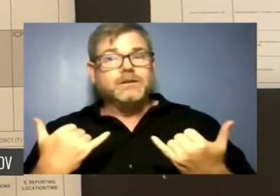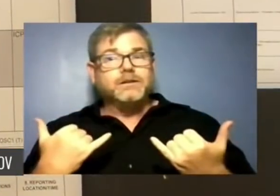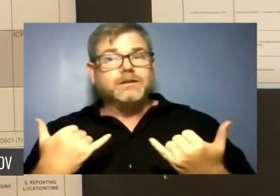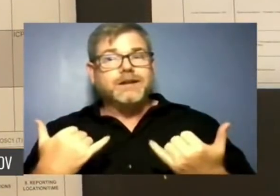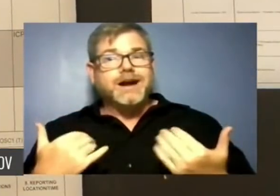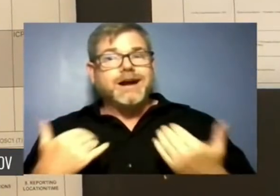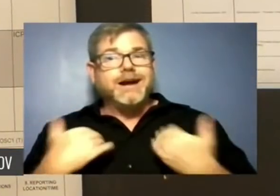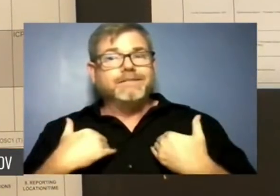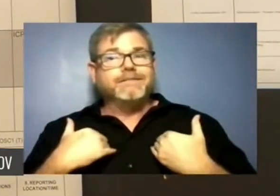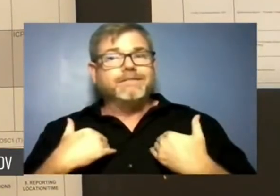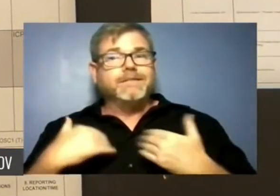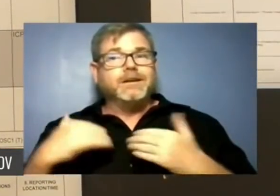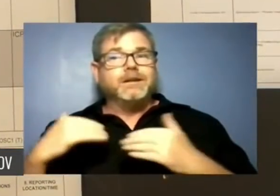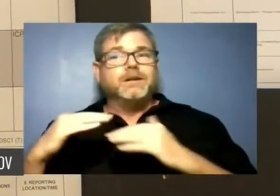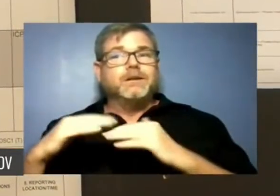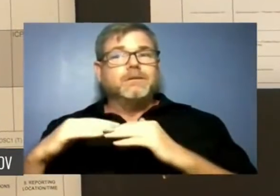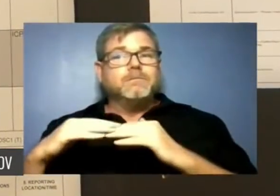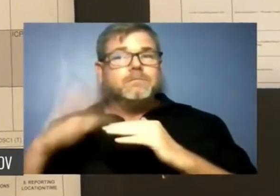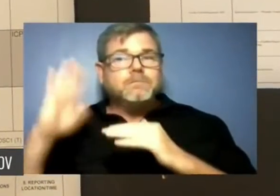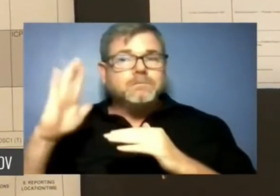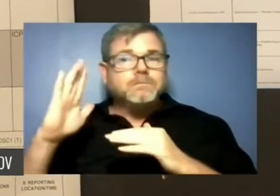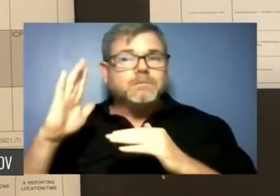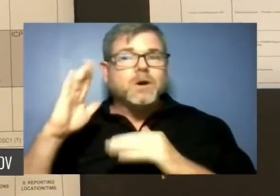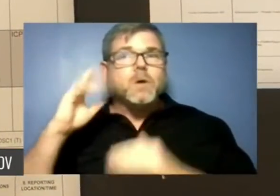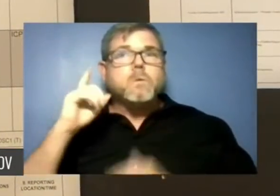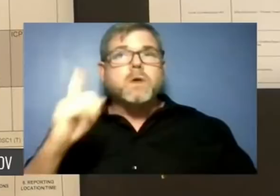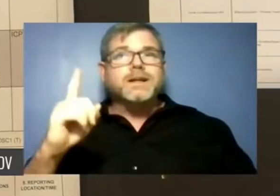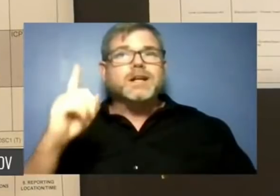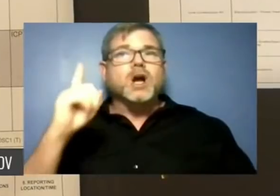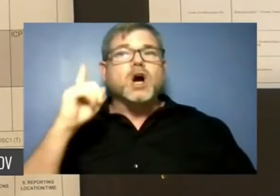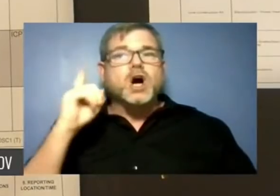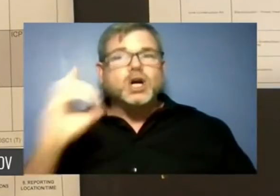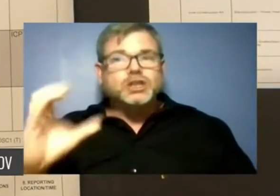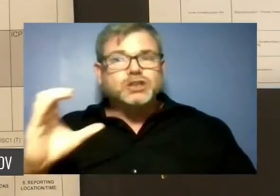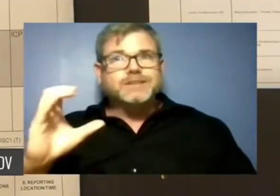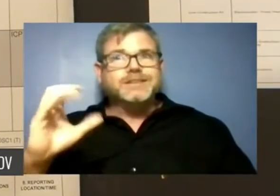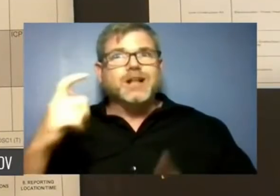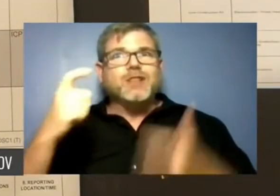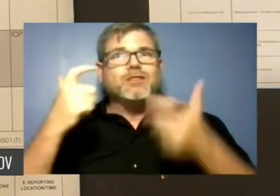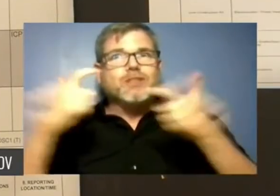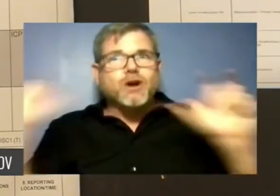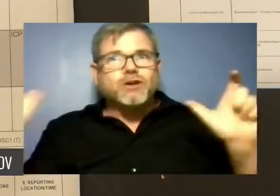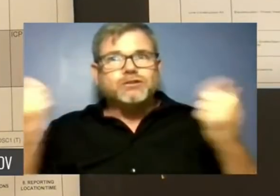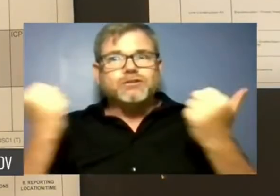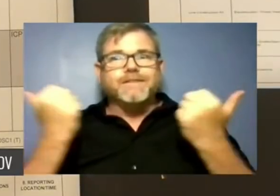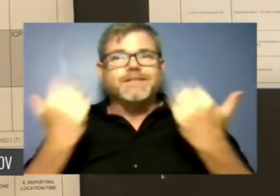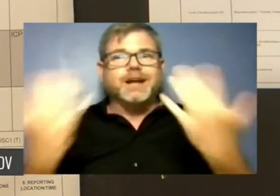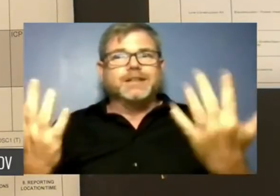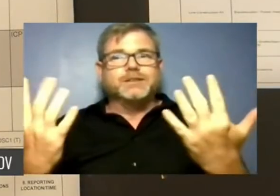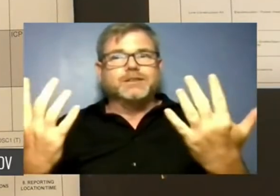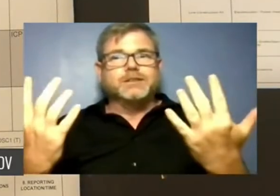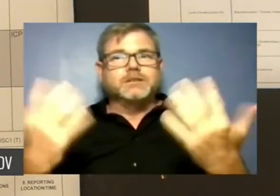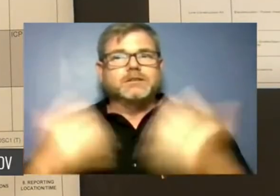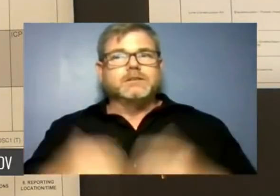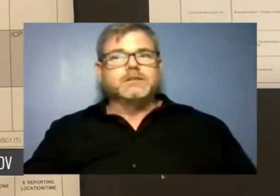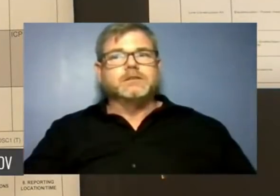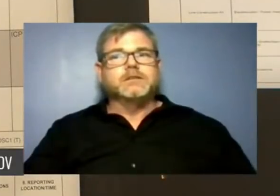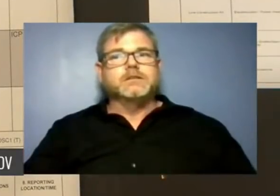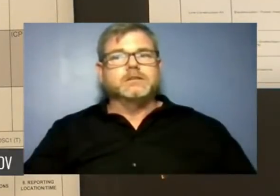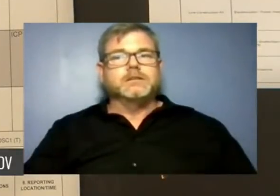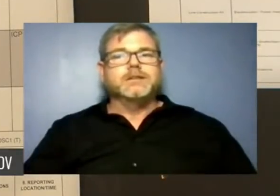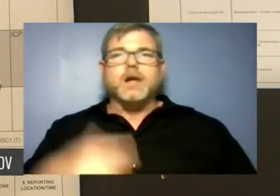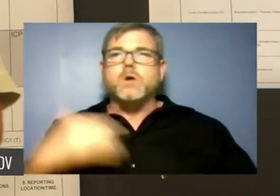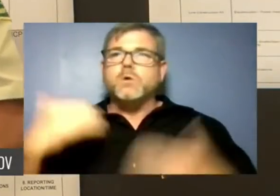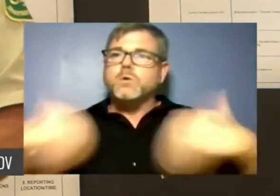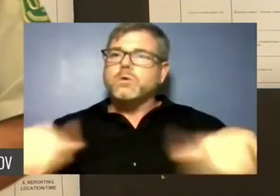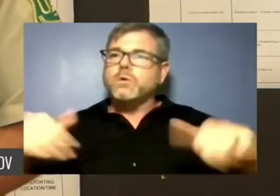battling. You know, we've seen in these communities, we see firsthand the challenges around what these fires are